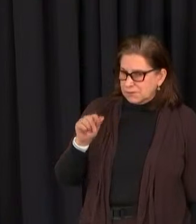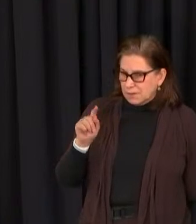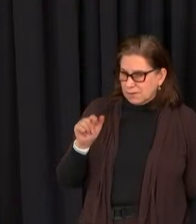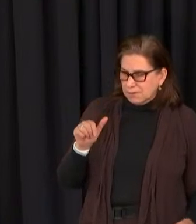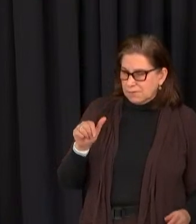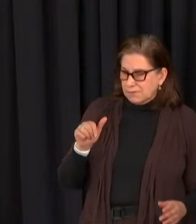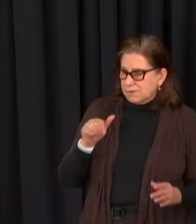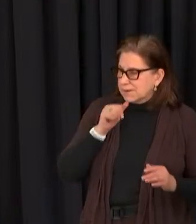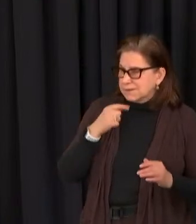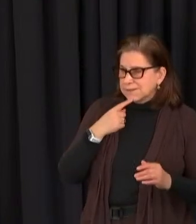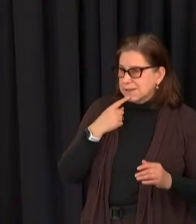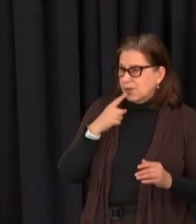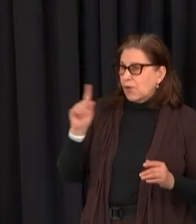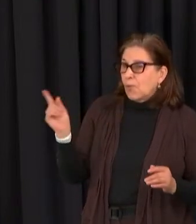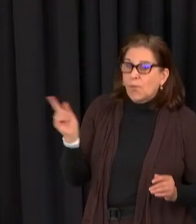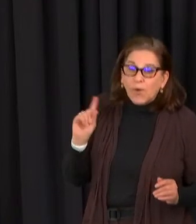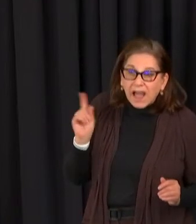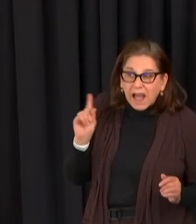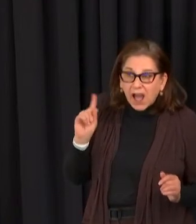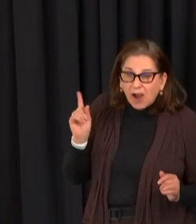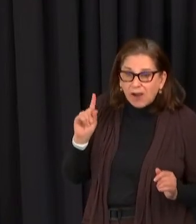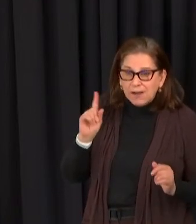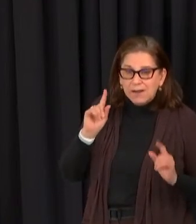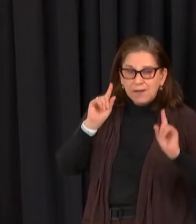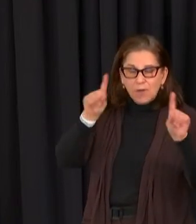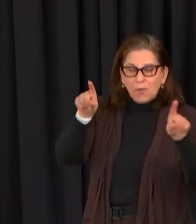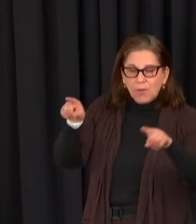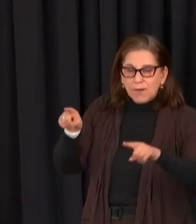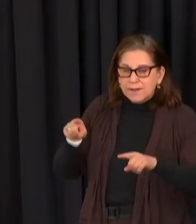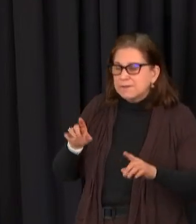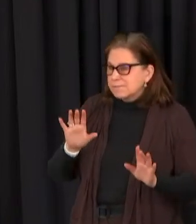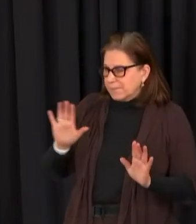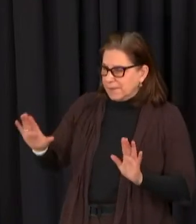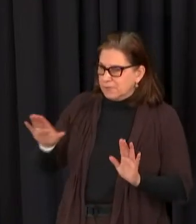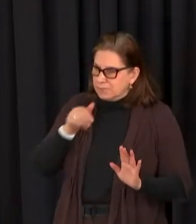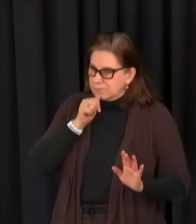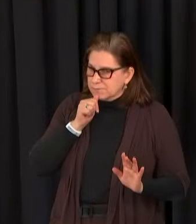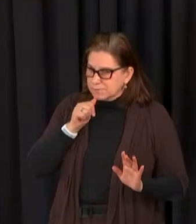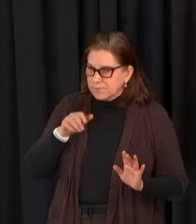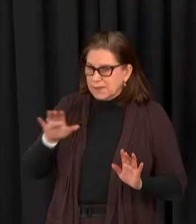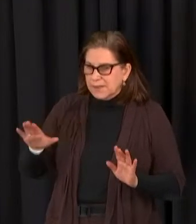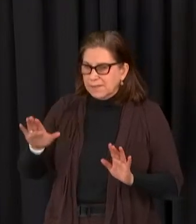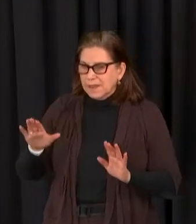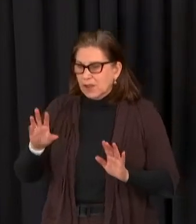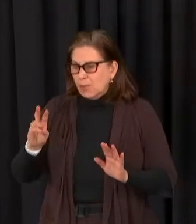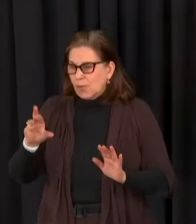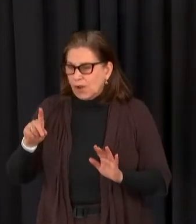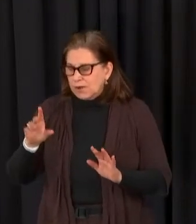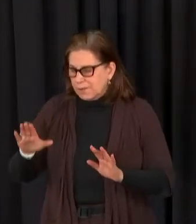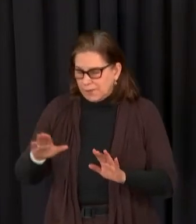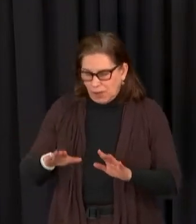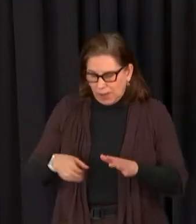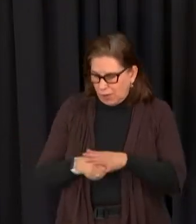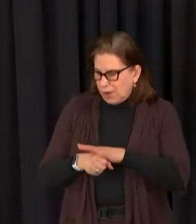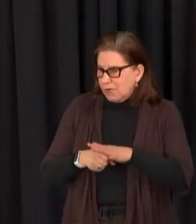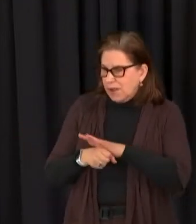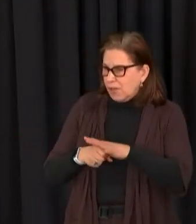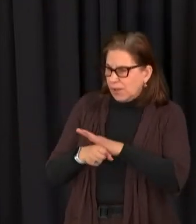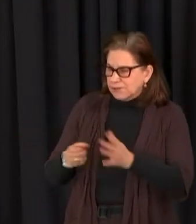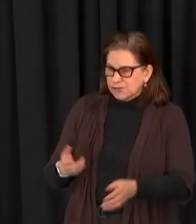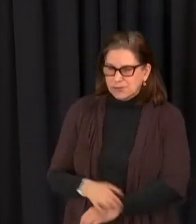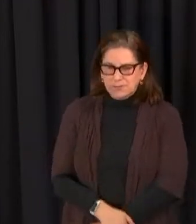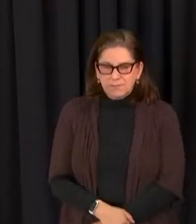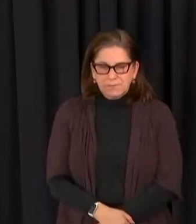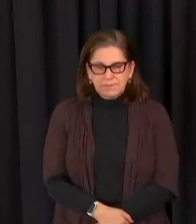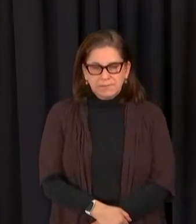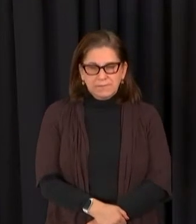people are being vaccinated. It shows who is being vaccinated by their ward of residence, which is a different thing. And part of